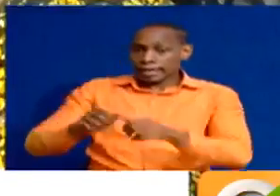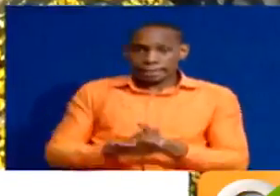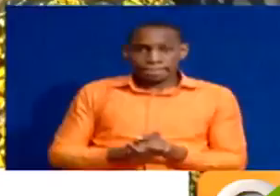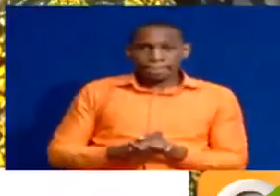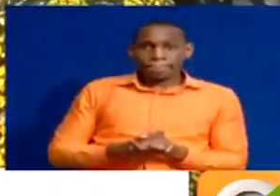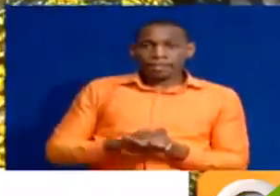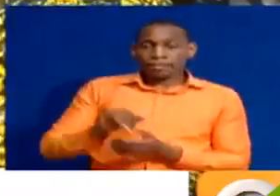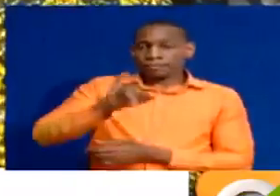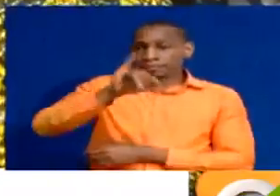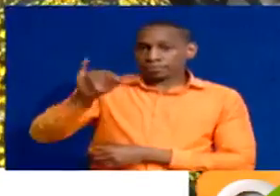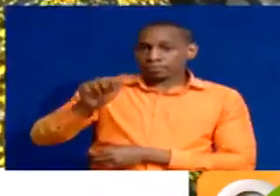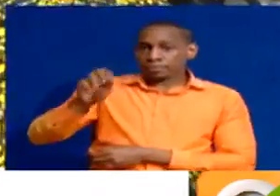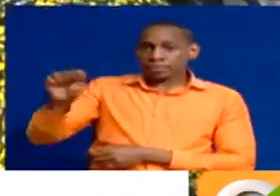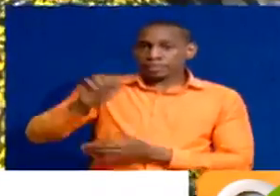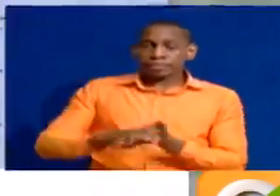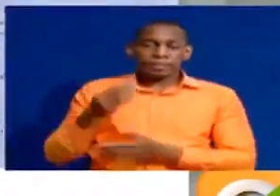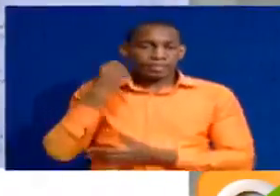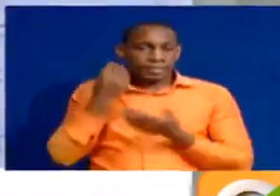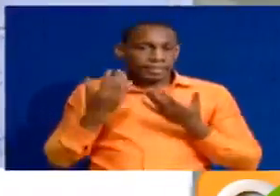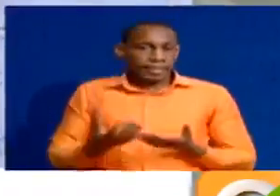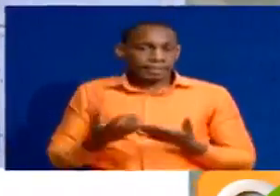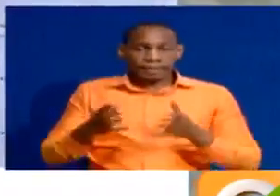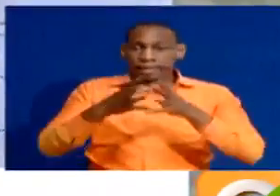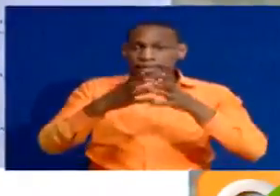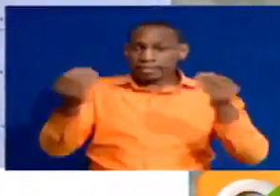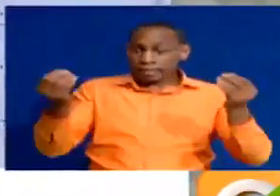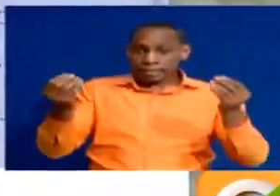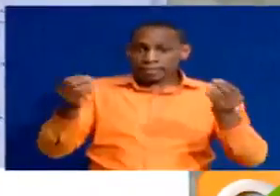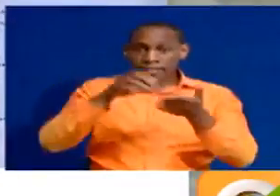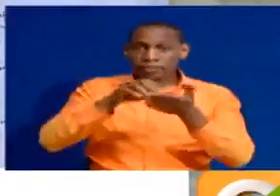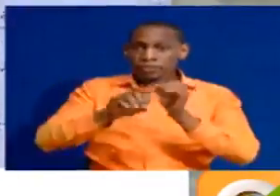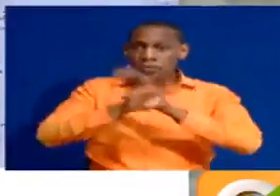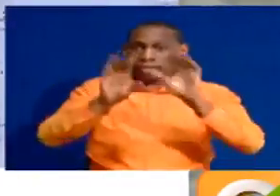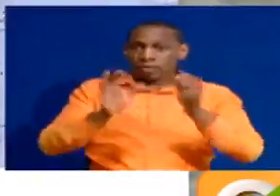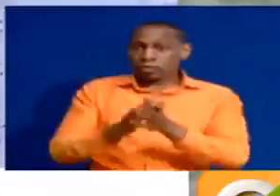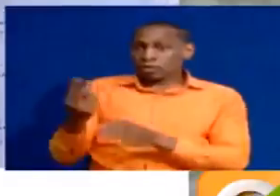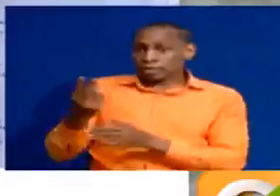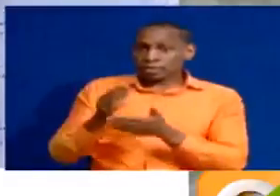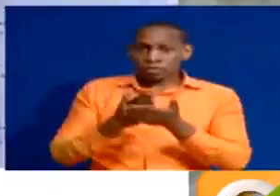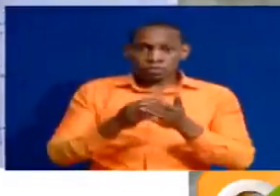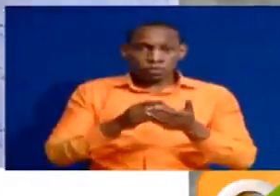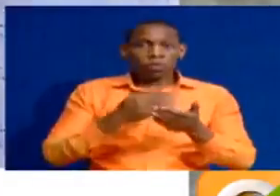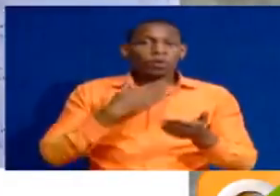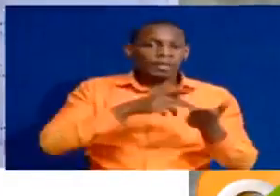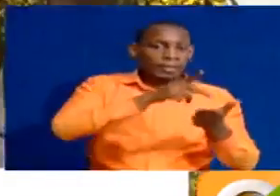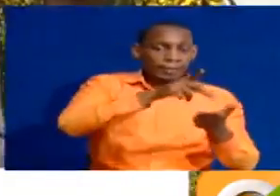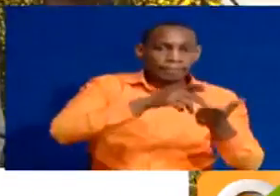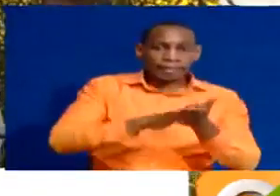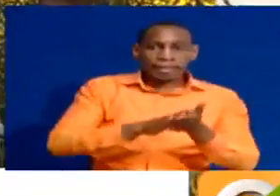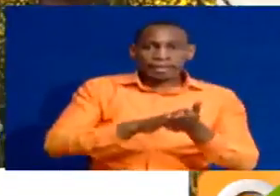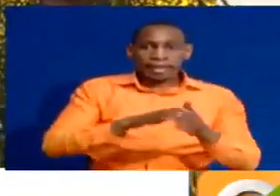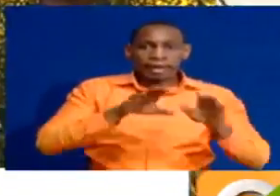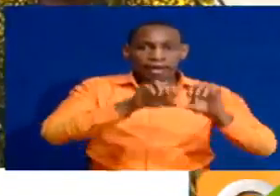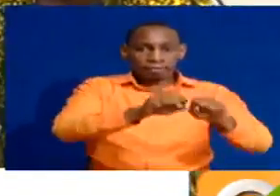Now, James, who was weak and sickly, got lost mysteriously as the two were following up on payment and doctor's